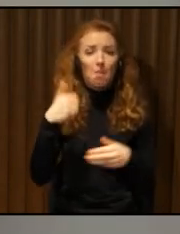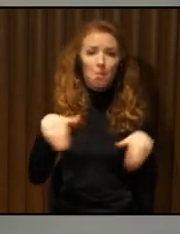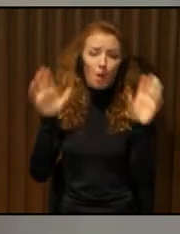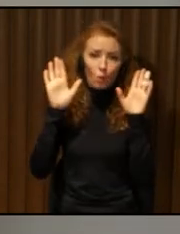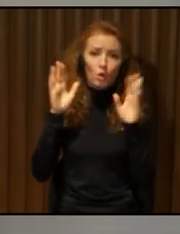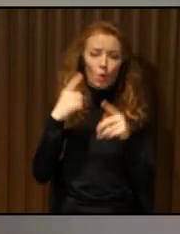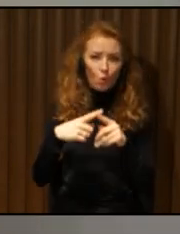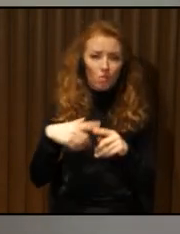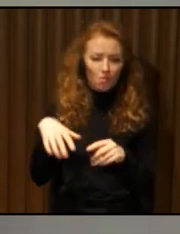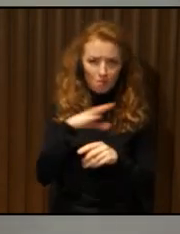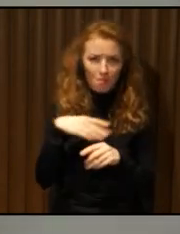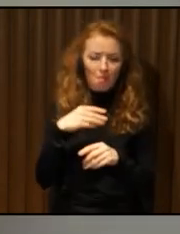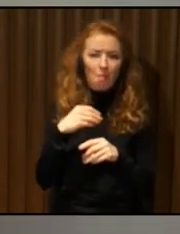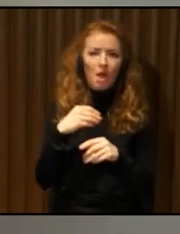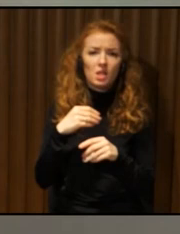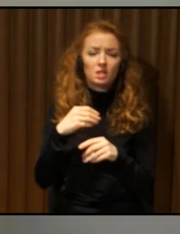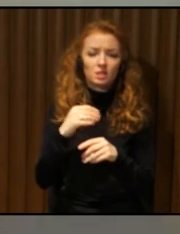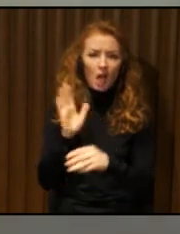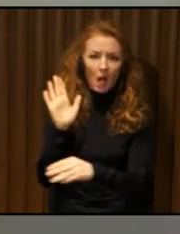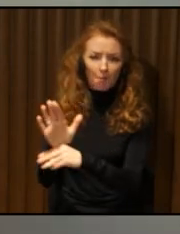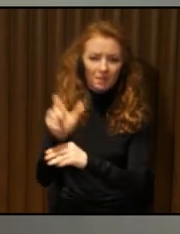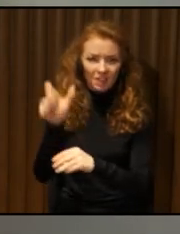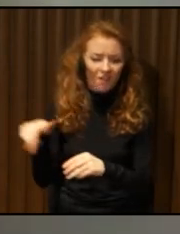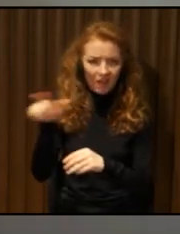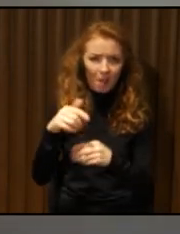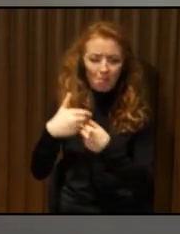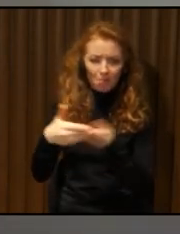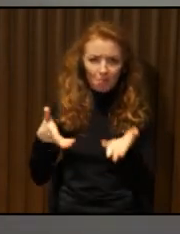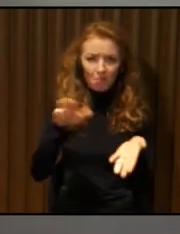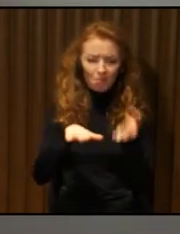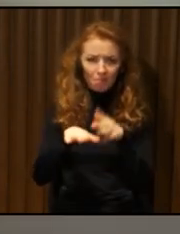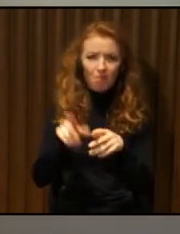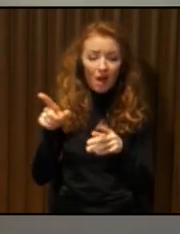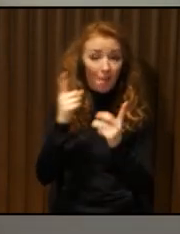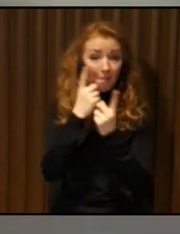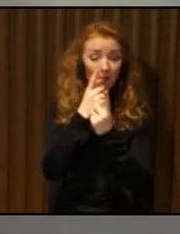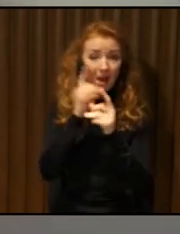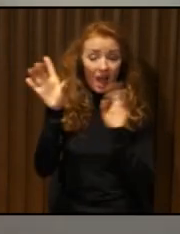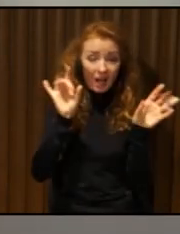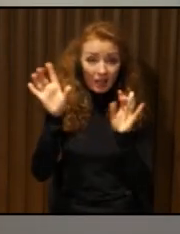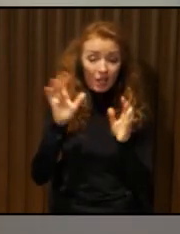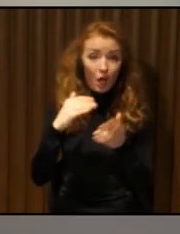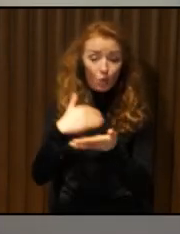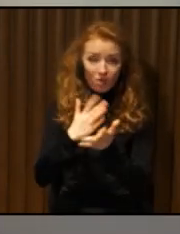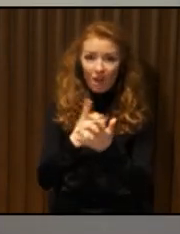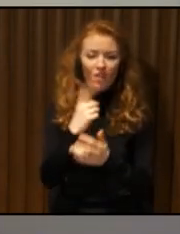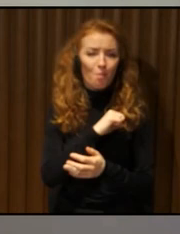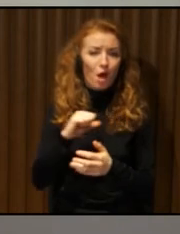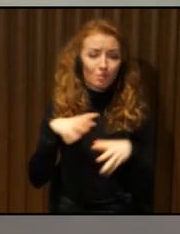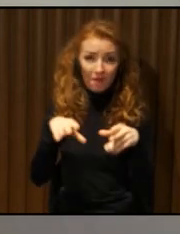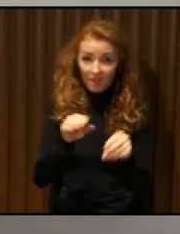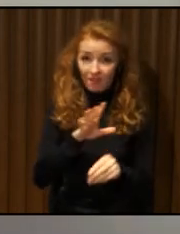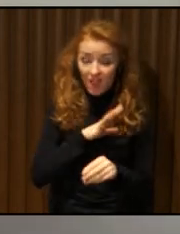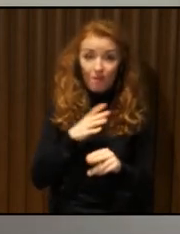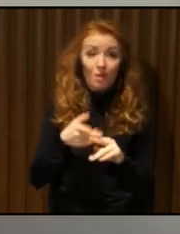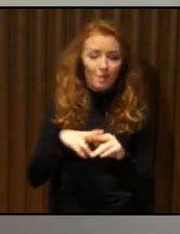So the marketing team won't have to do everything and themselves. So we did it. It was a strong team that